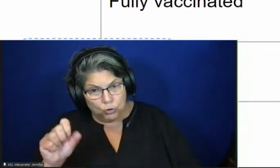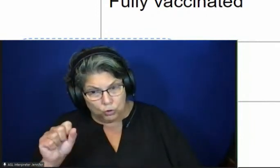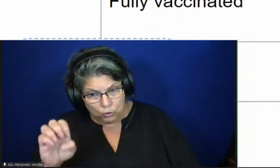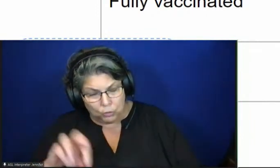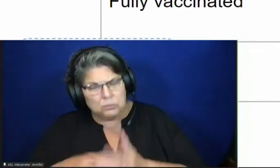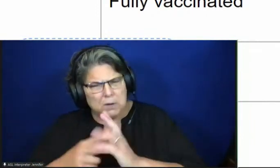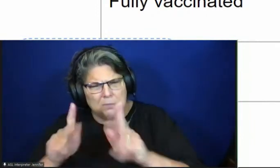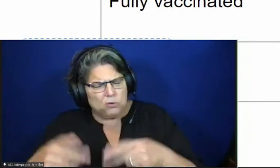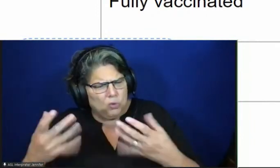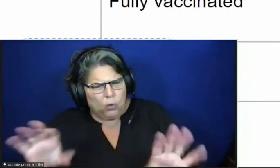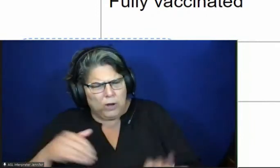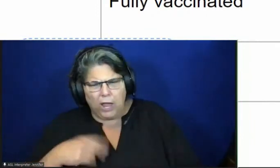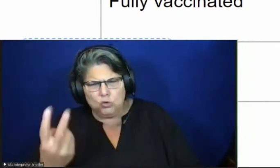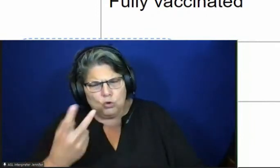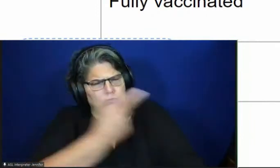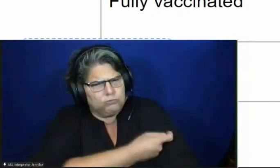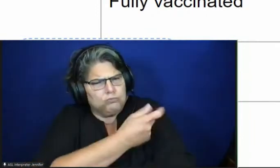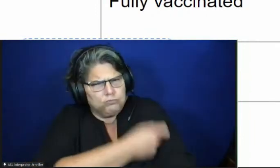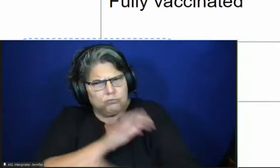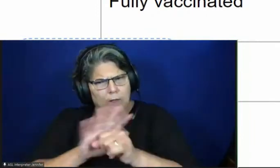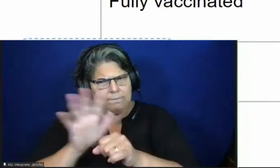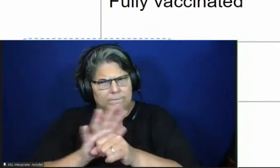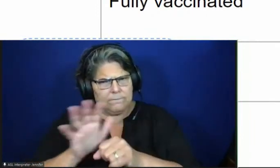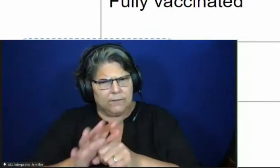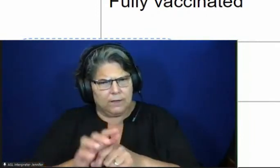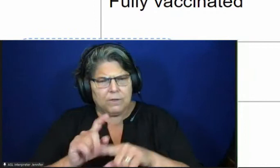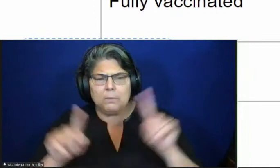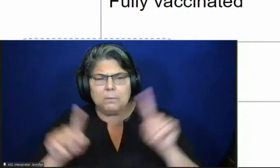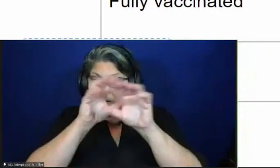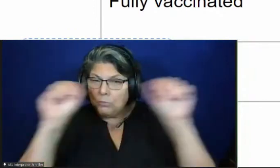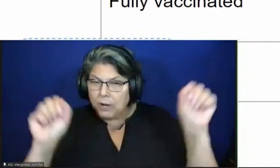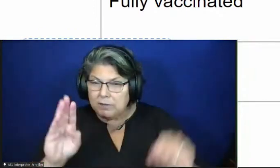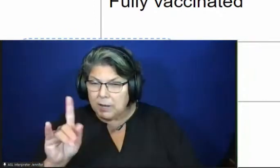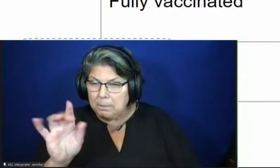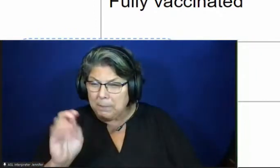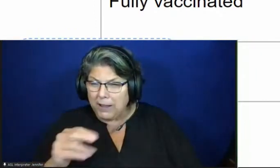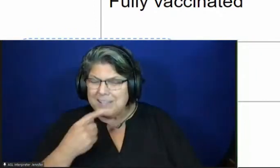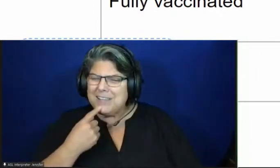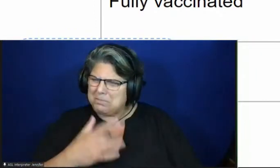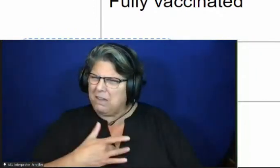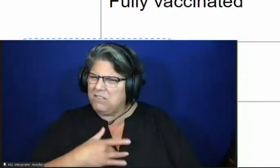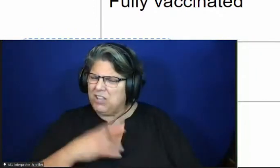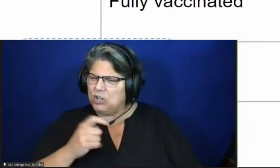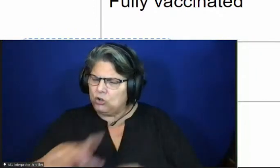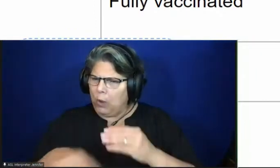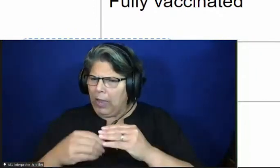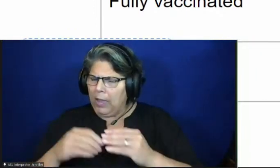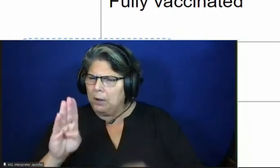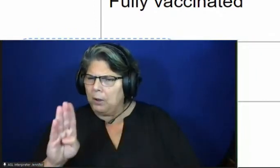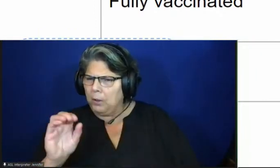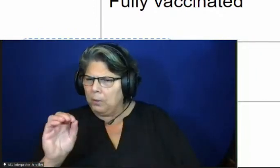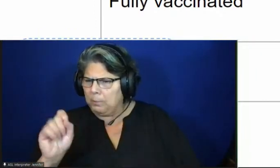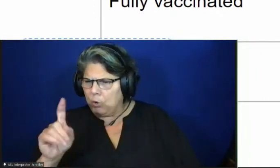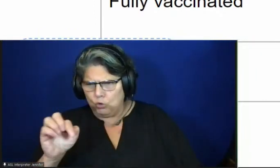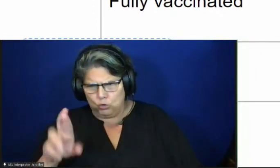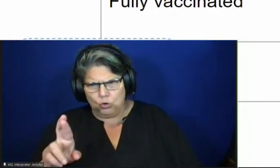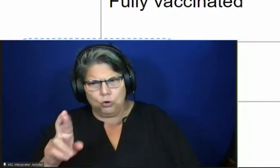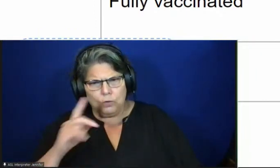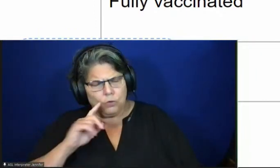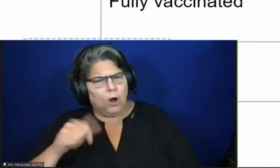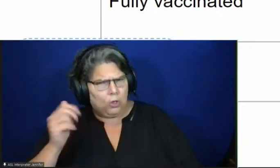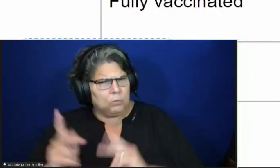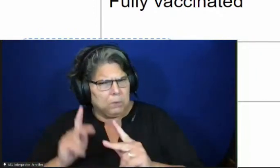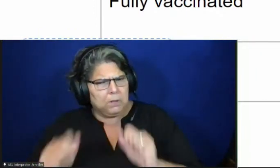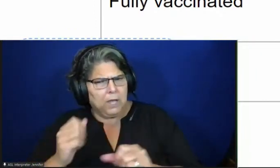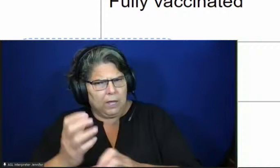and President Biden recently announced his desire to start booster doses for all other